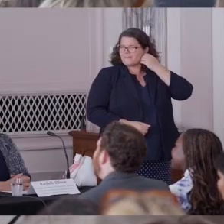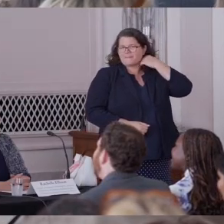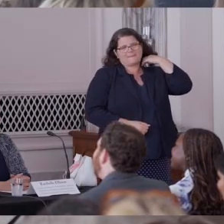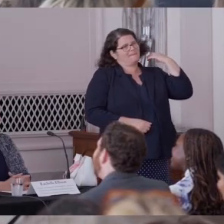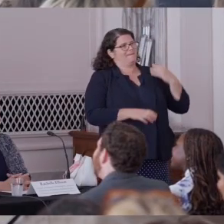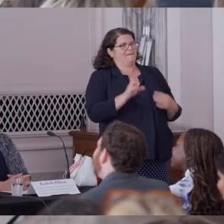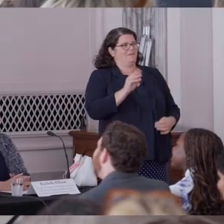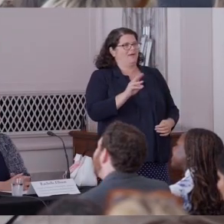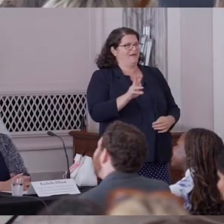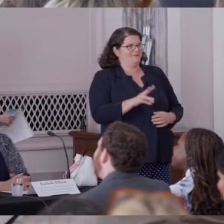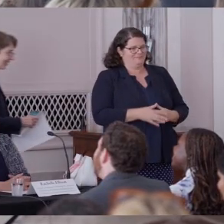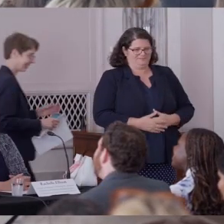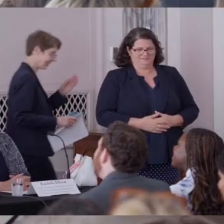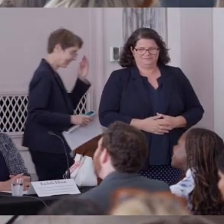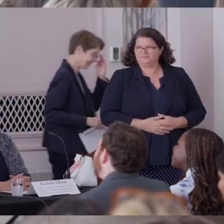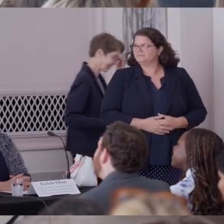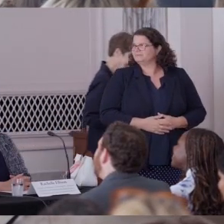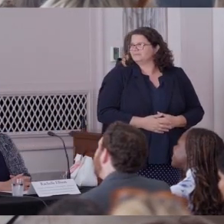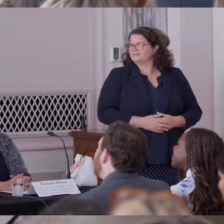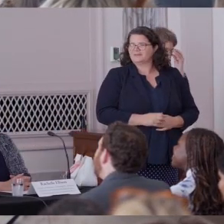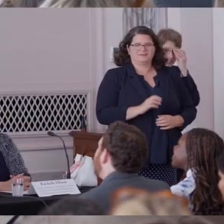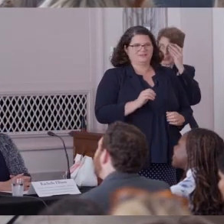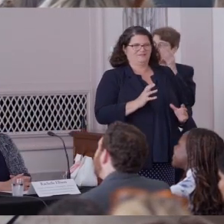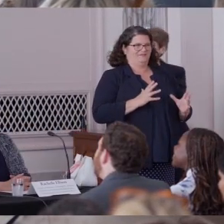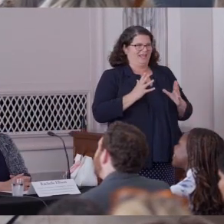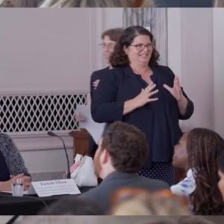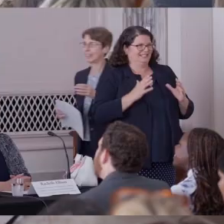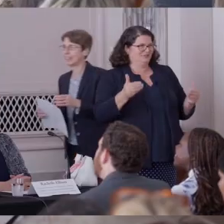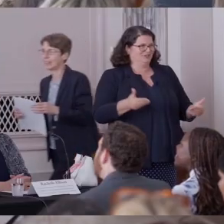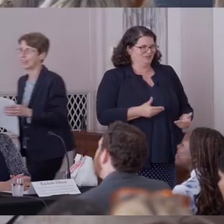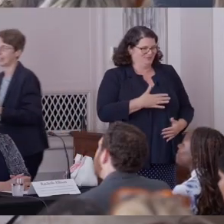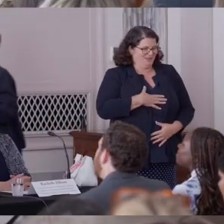Wow, that was such a fancy introduction.